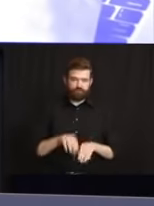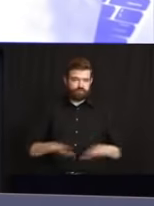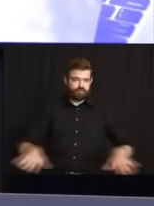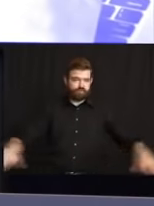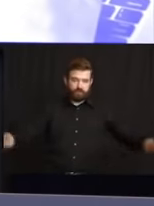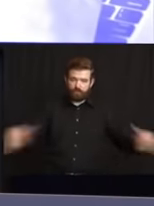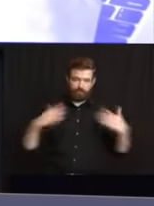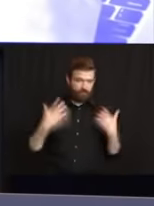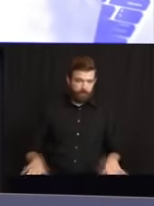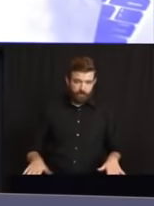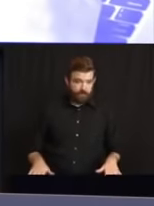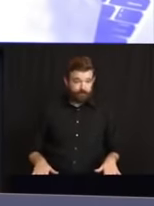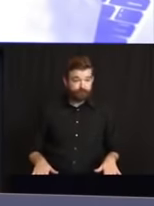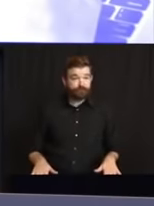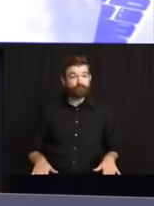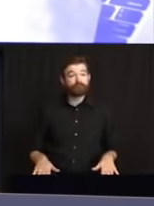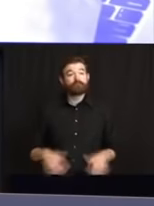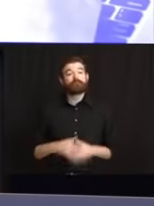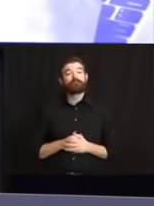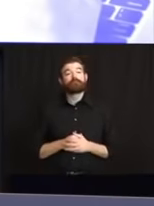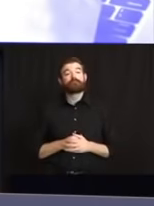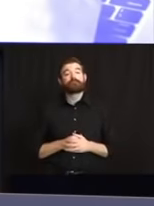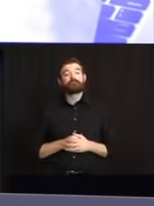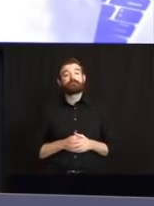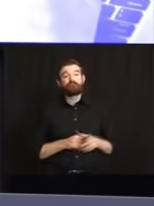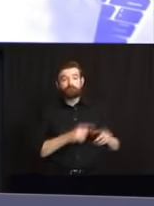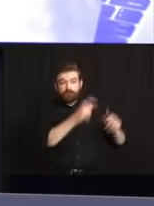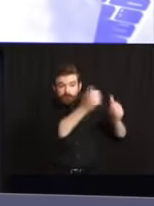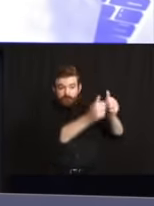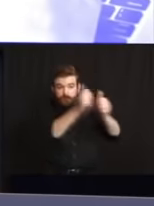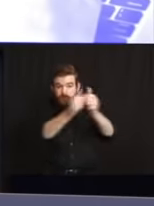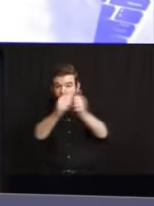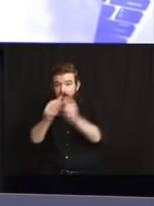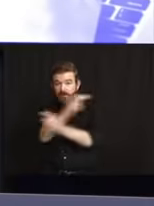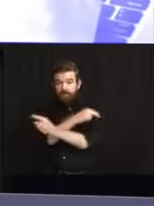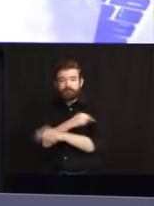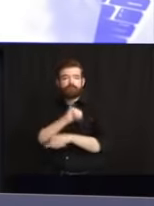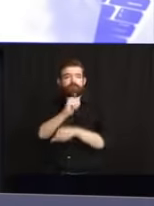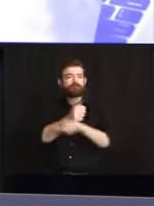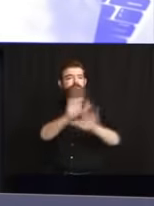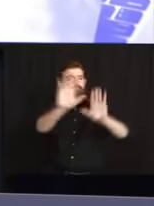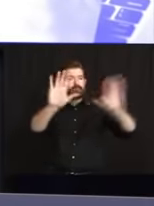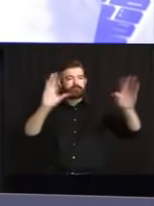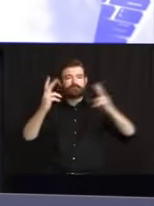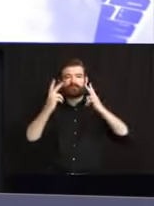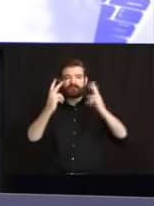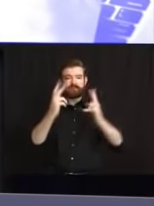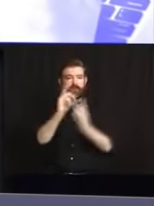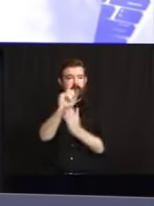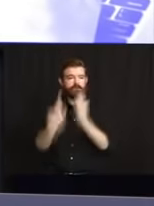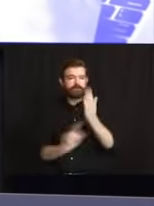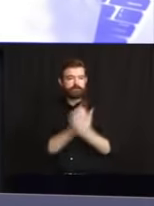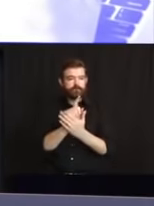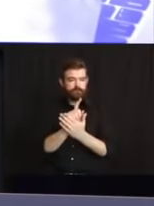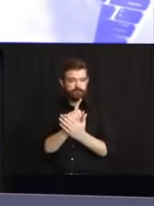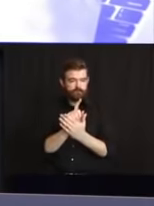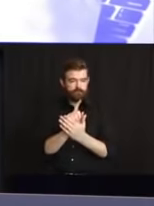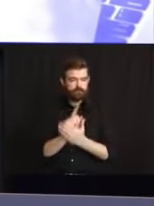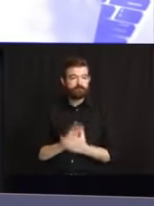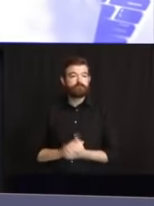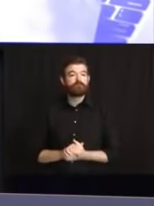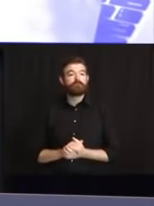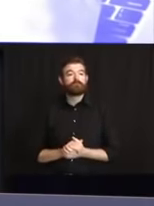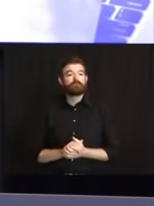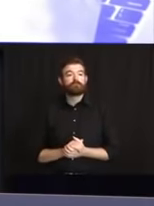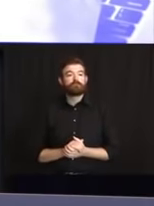Individual hospitals will set their visiting hours and visitation duration. Before you visit your loved one, please check ahead to